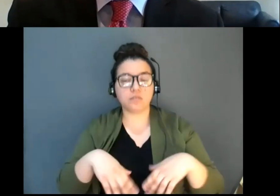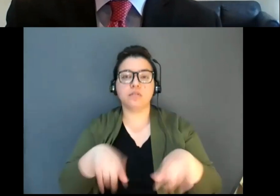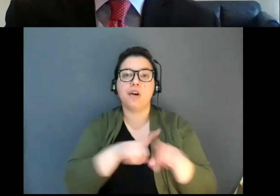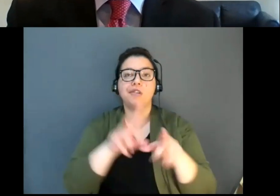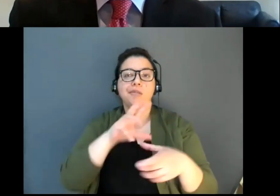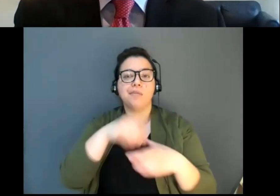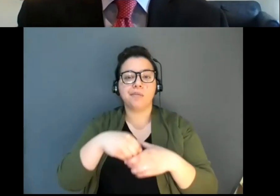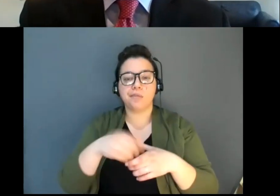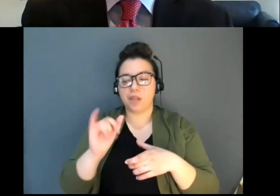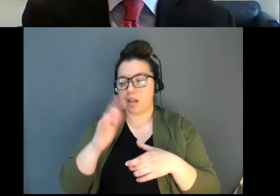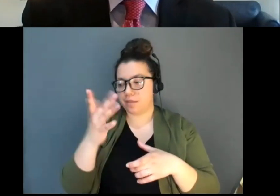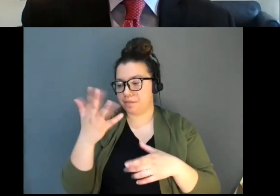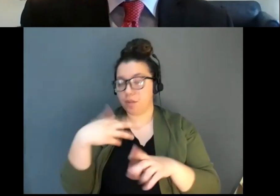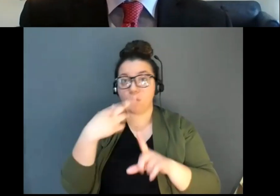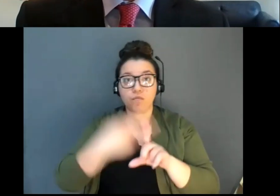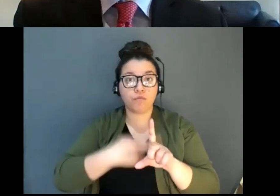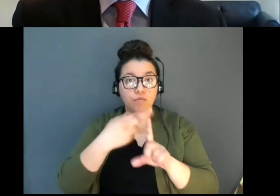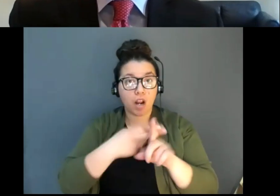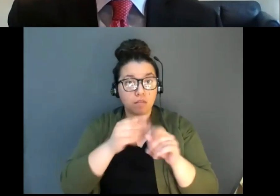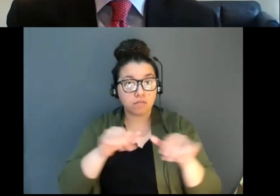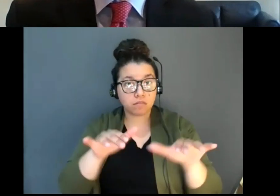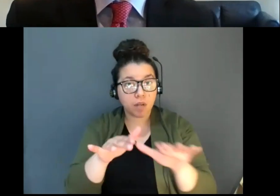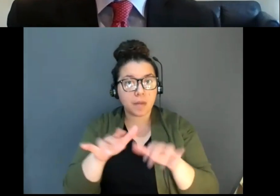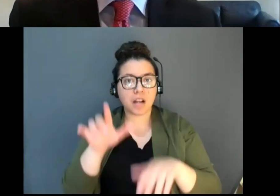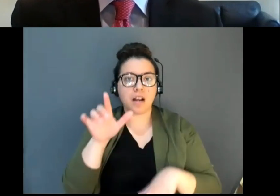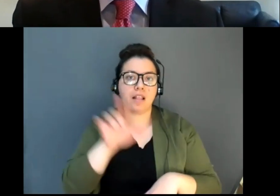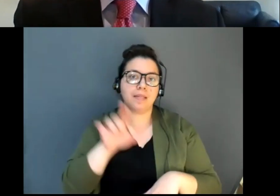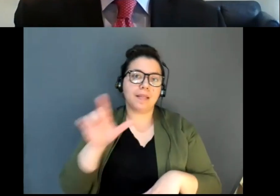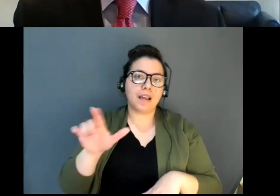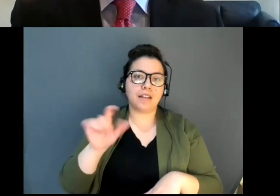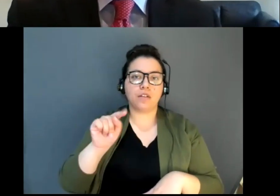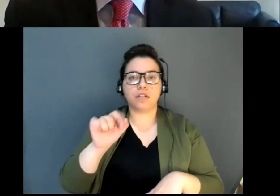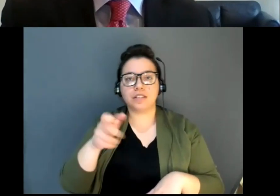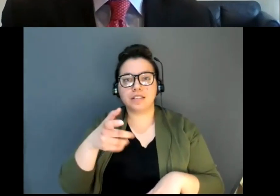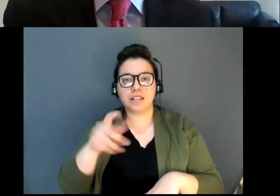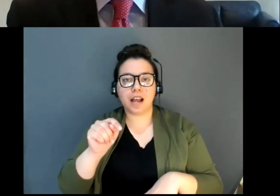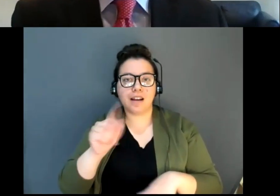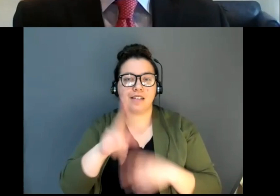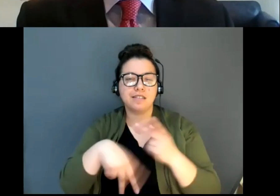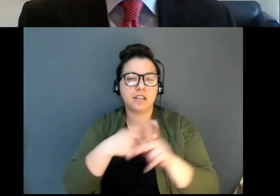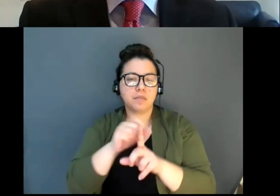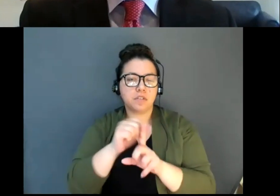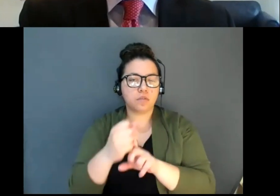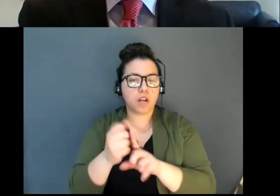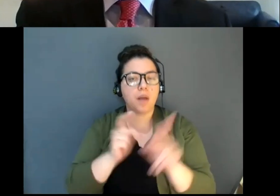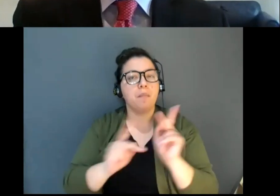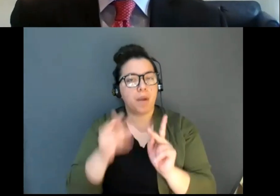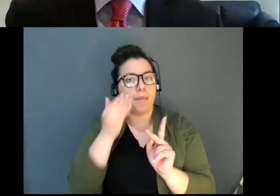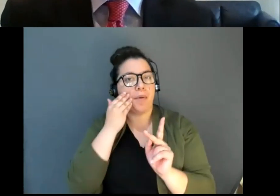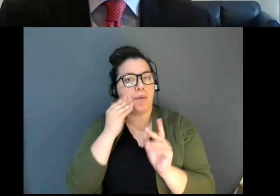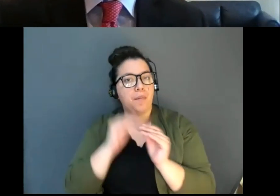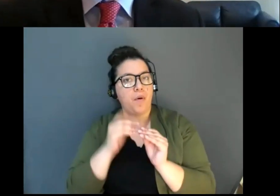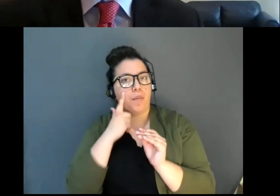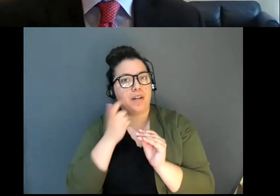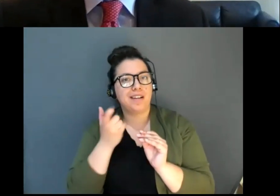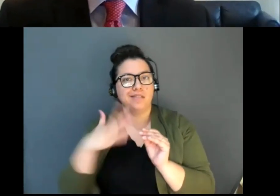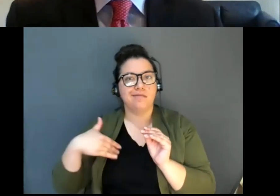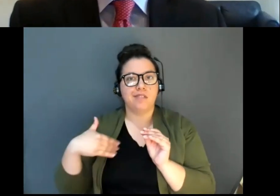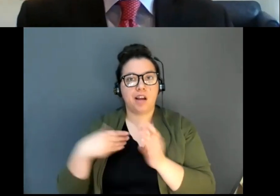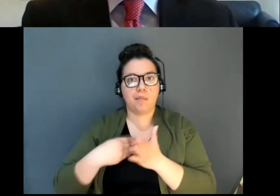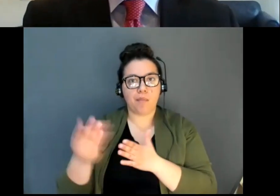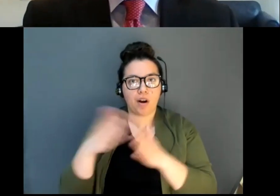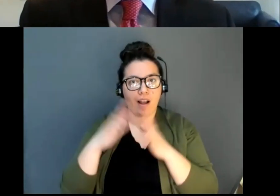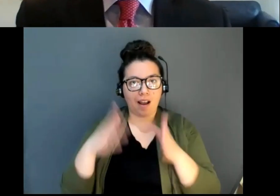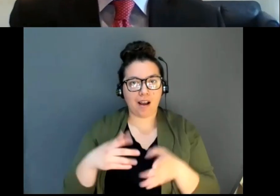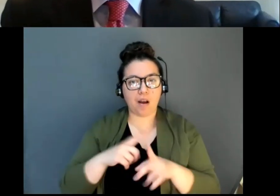like rentals. We do a lot of landlord-tenant type matters, which some folks are more familiar with if you haven't bought a house yet in life, but you may know